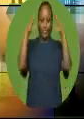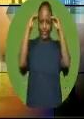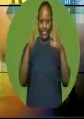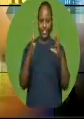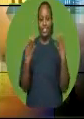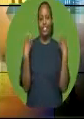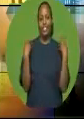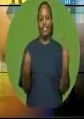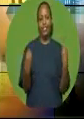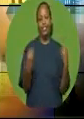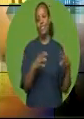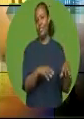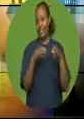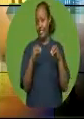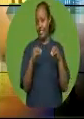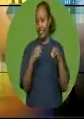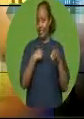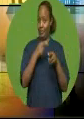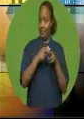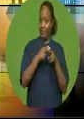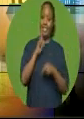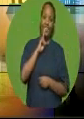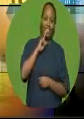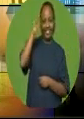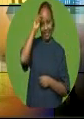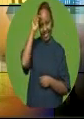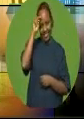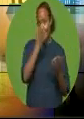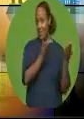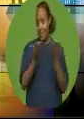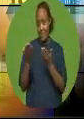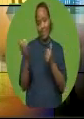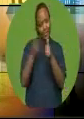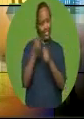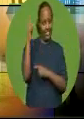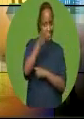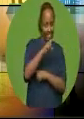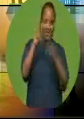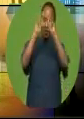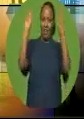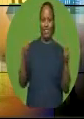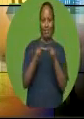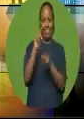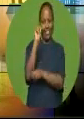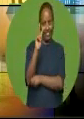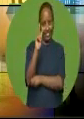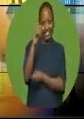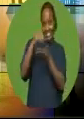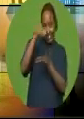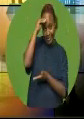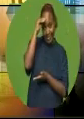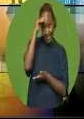Hello teacher, hello students. I'm Heron Dempsey. Welcome to your first day of your plasma television